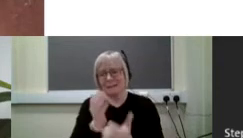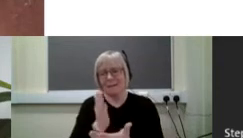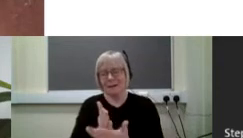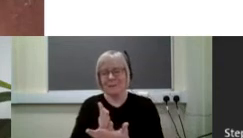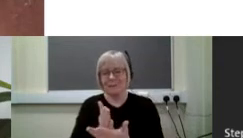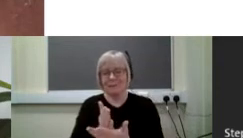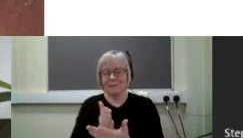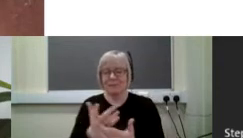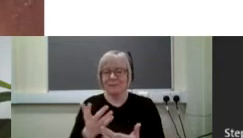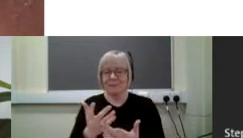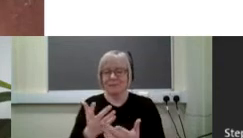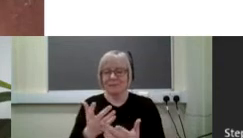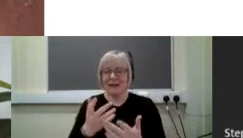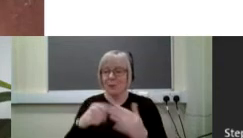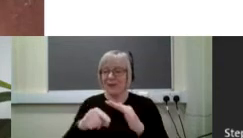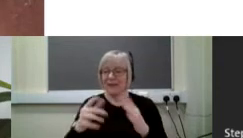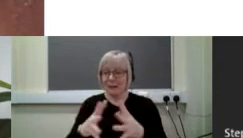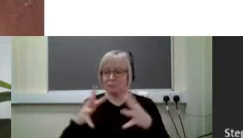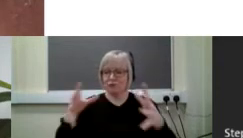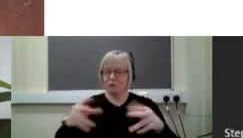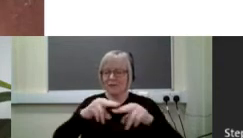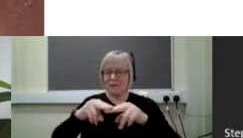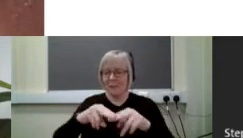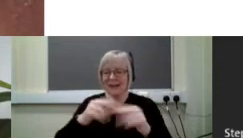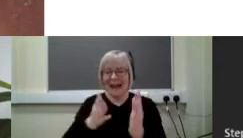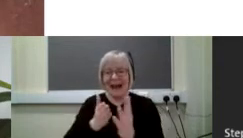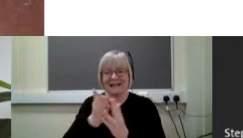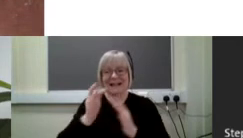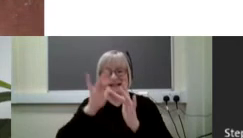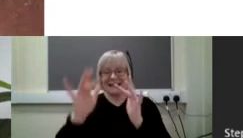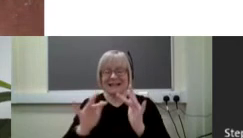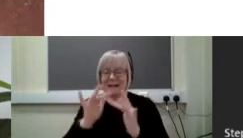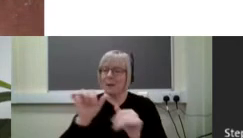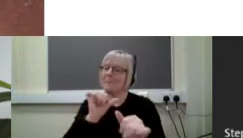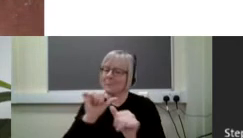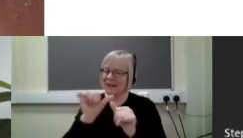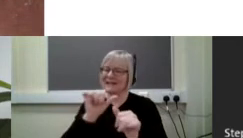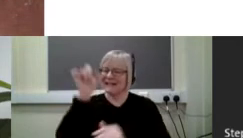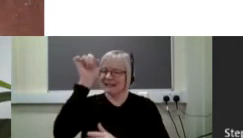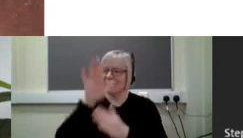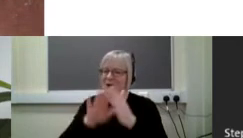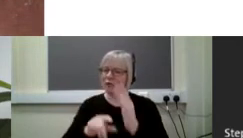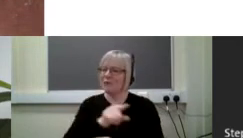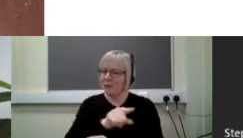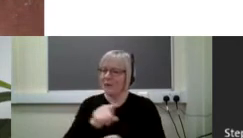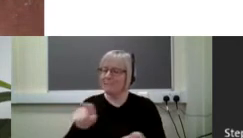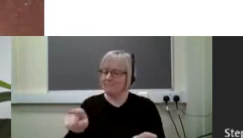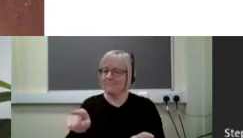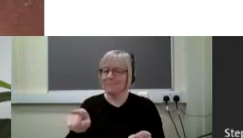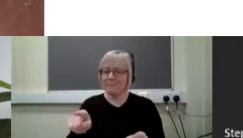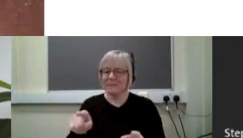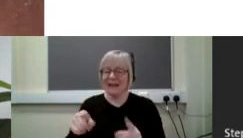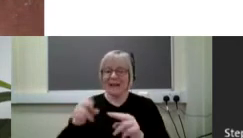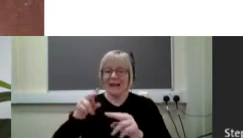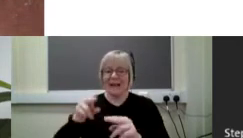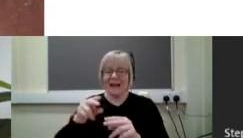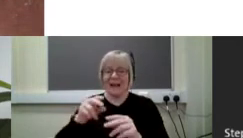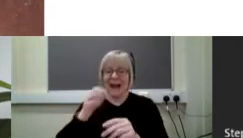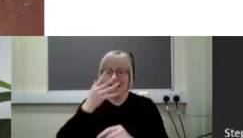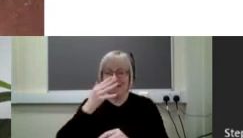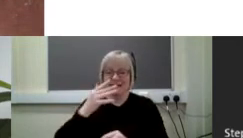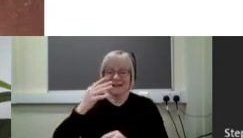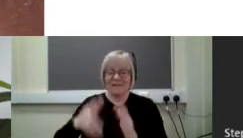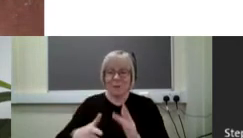extended families and with access to internet had a better experience of the pandemic. Adolescents with hearing impairments felt